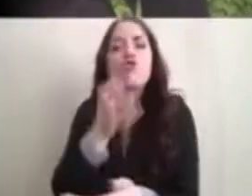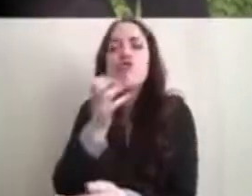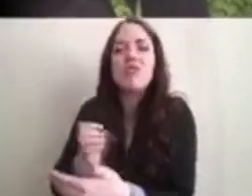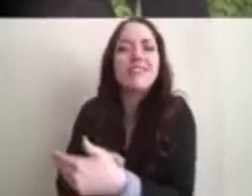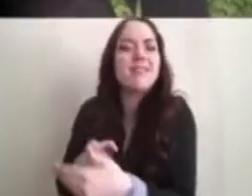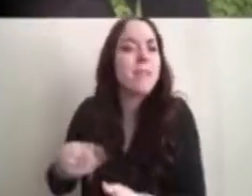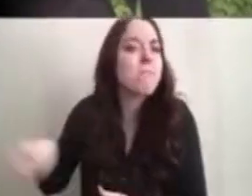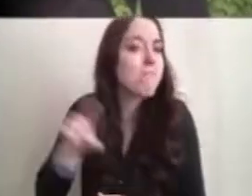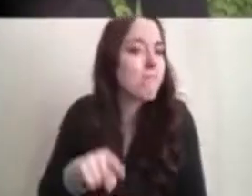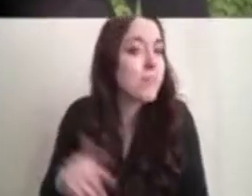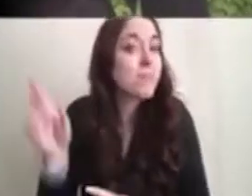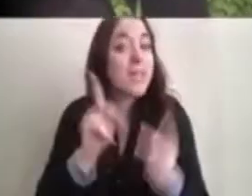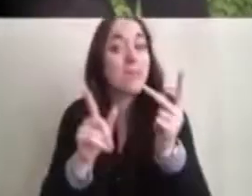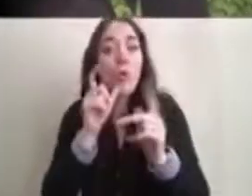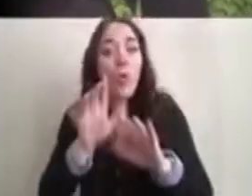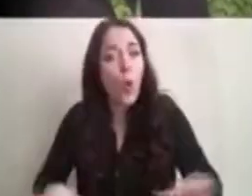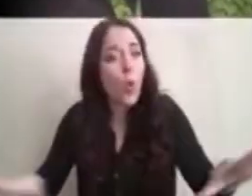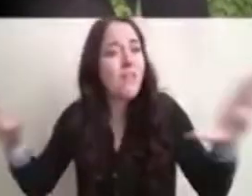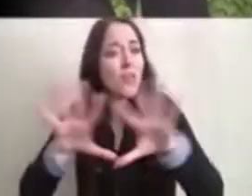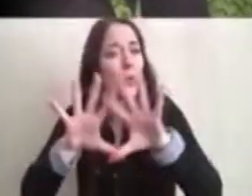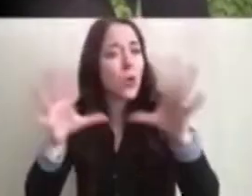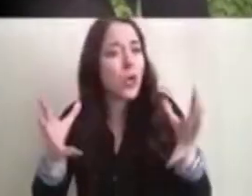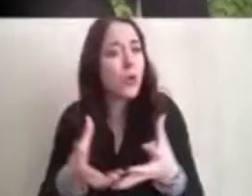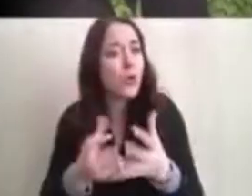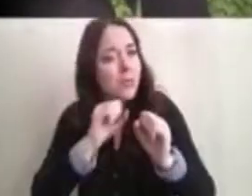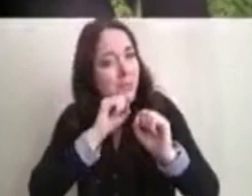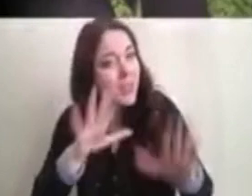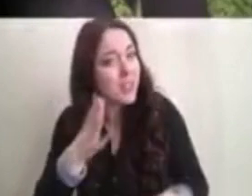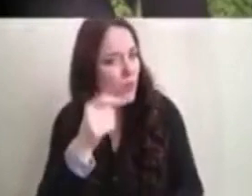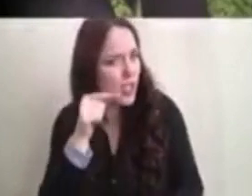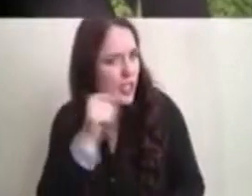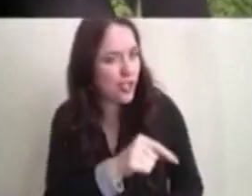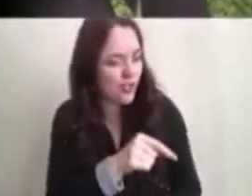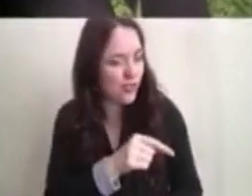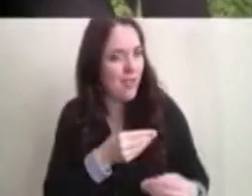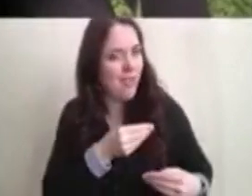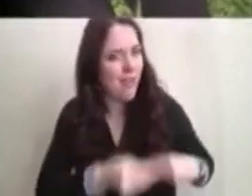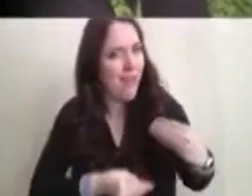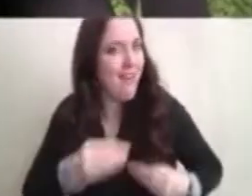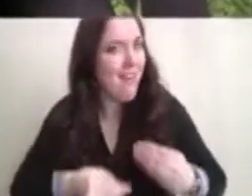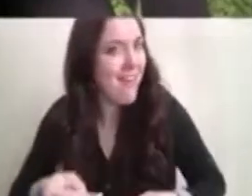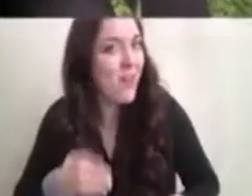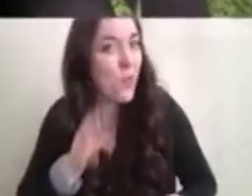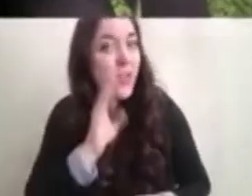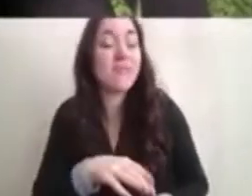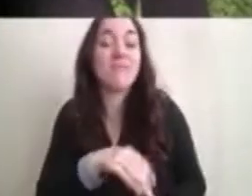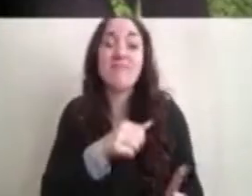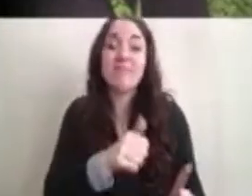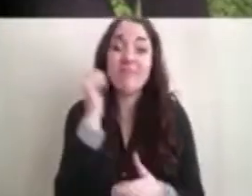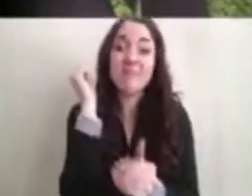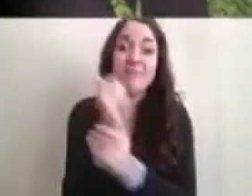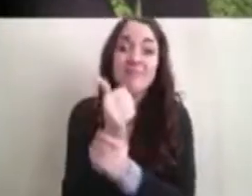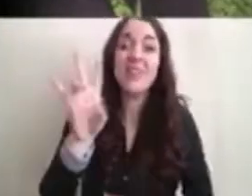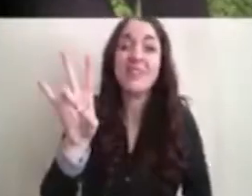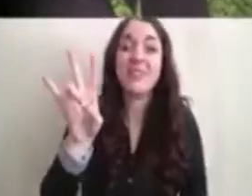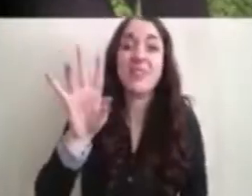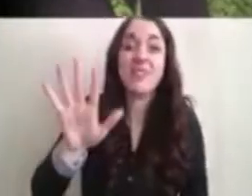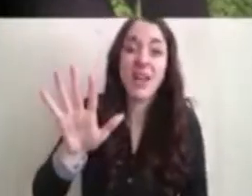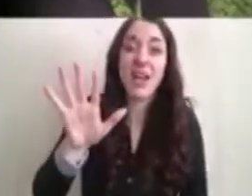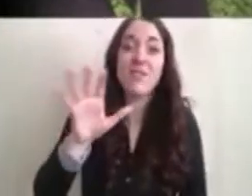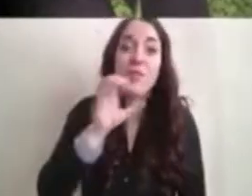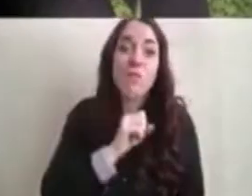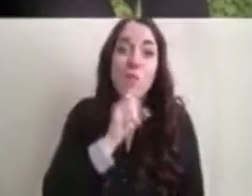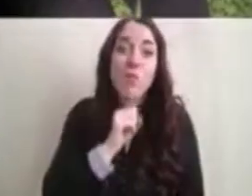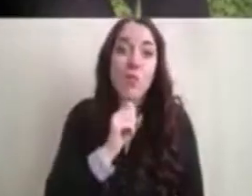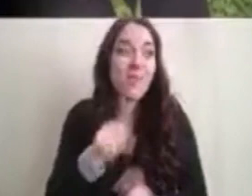had instructed, and his nephew Lot went with him. Abram took Sarai and his spouse Lot, all their